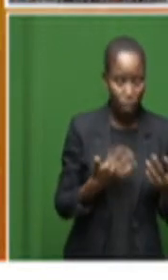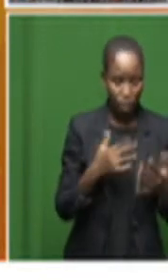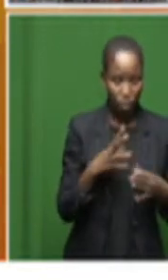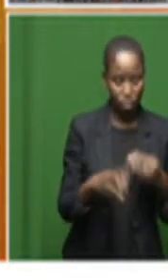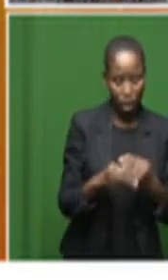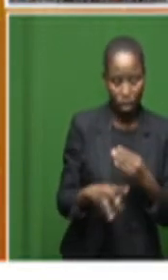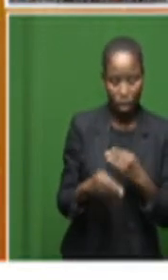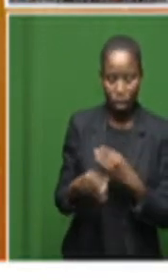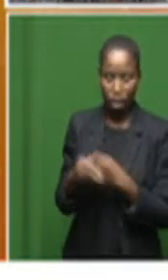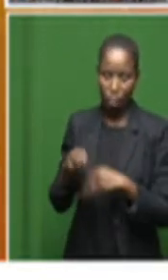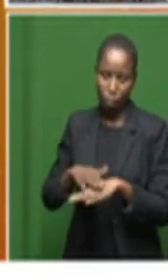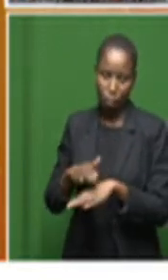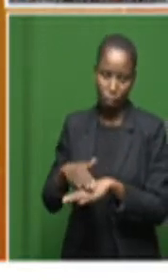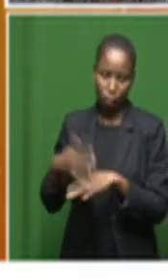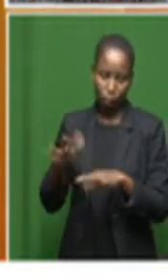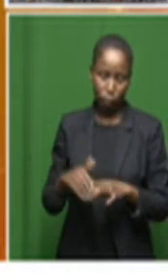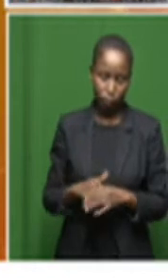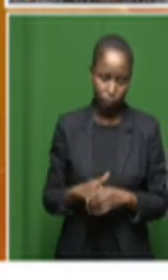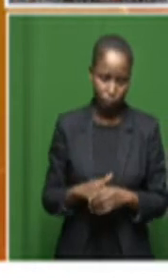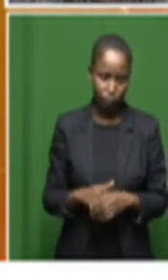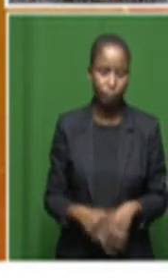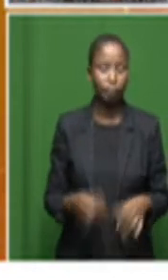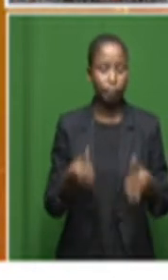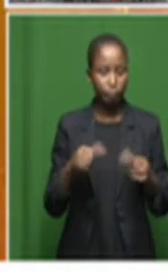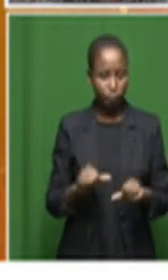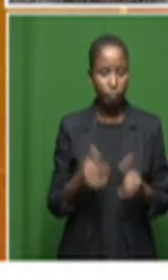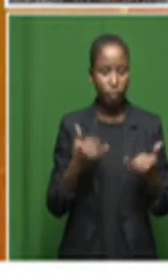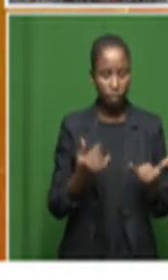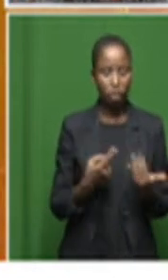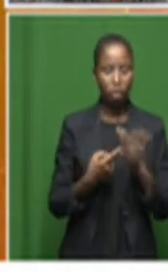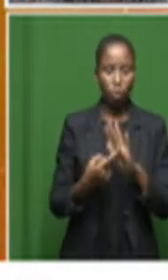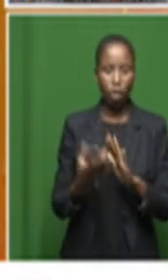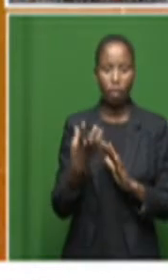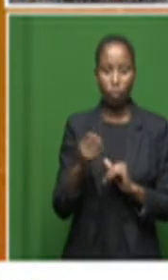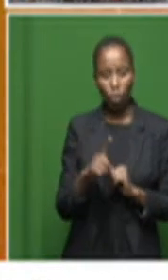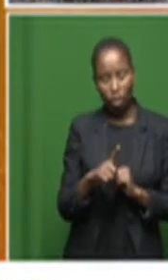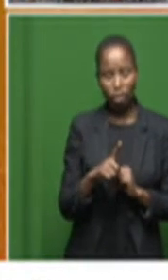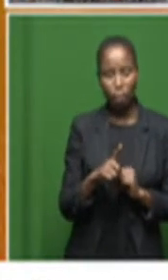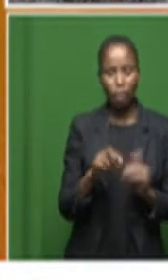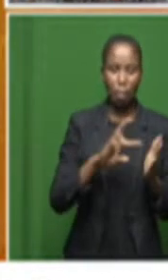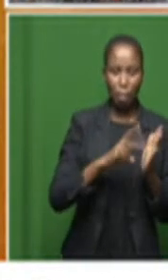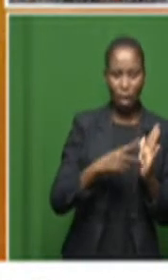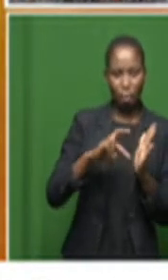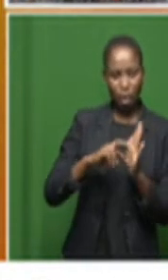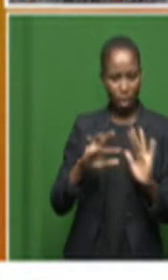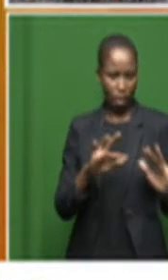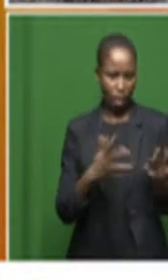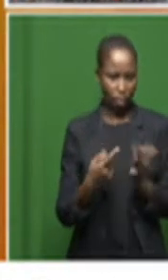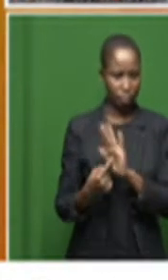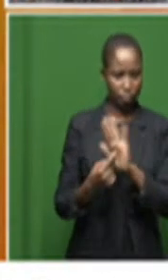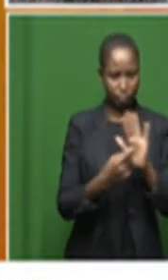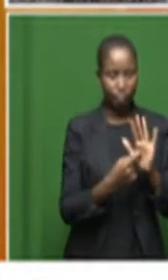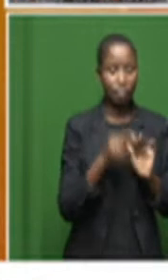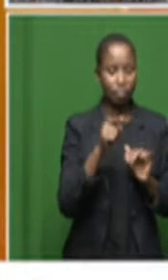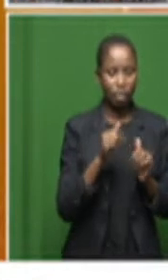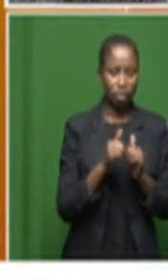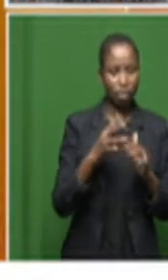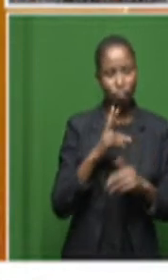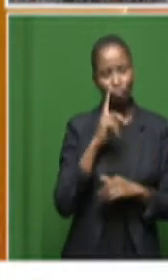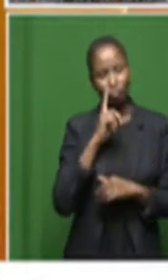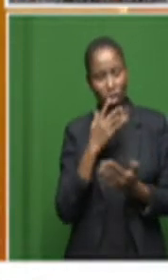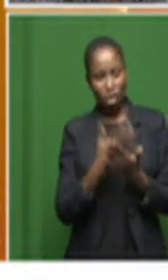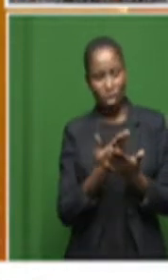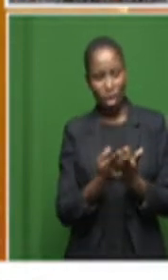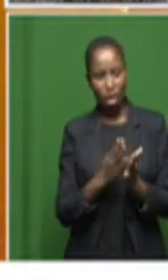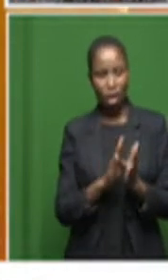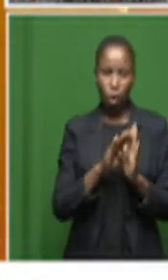there. So we then have scenario planning, which then tells us whether to scale down or to scale up